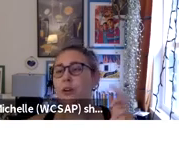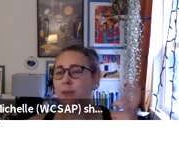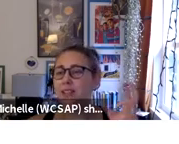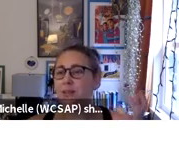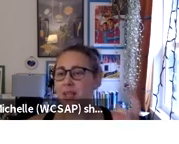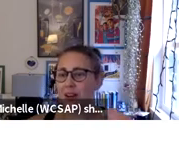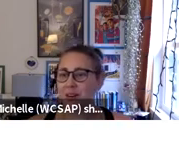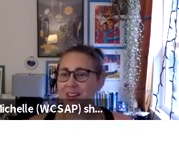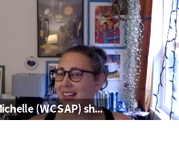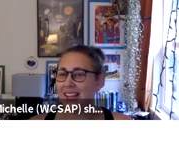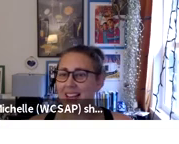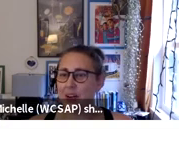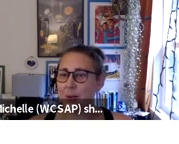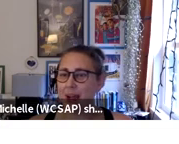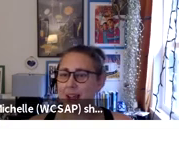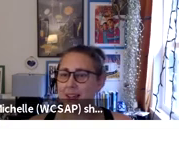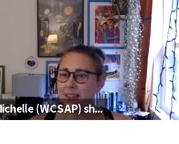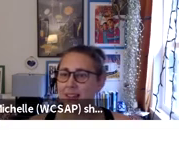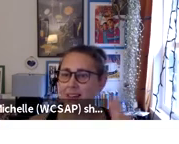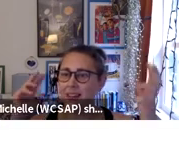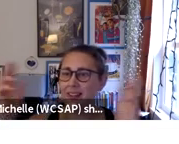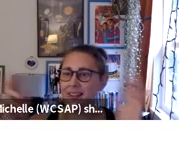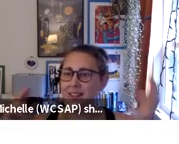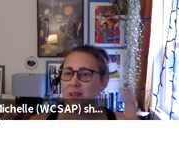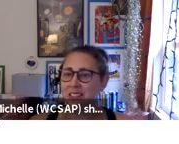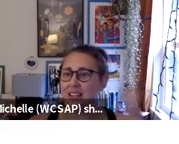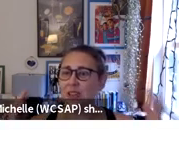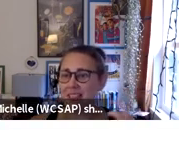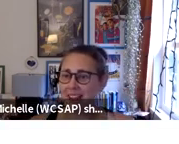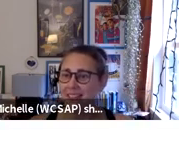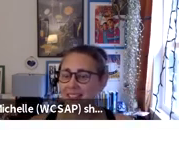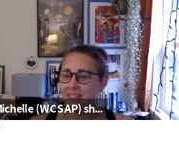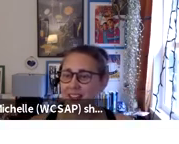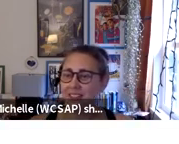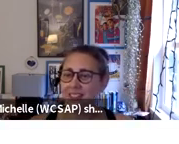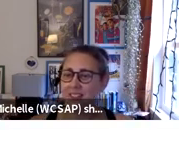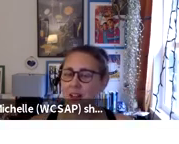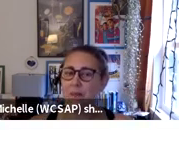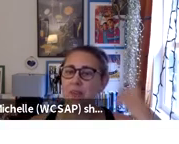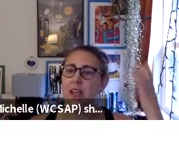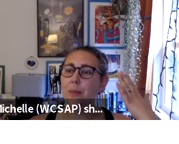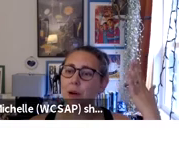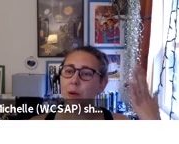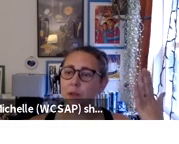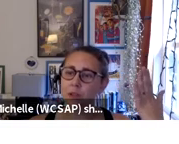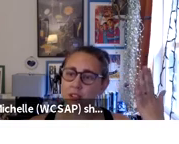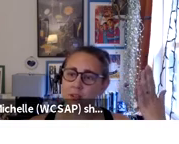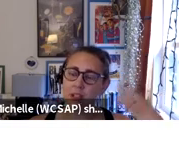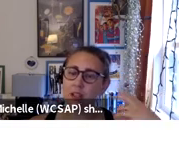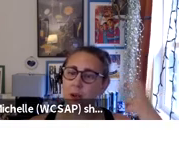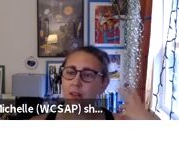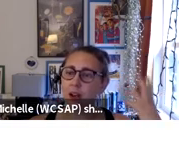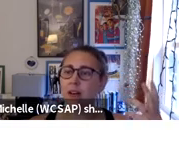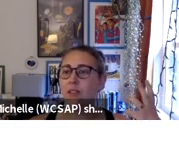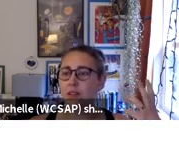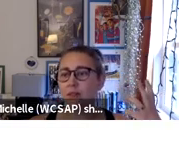so it's a weird place to be at where you're like, I can't go back and do the safety thing, right? So thinking about emotional safety,